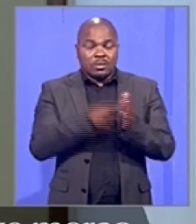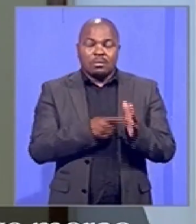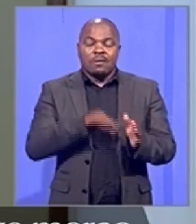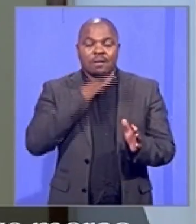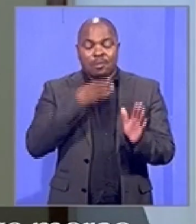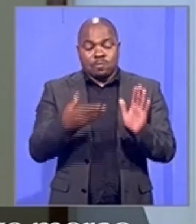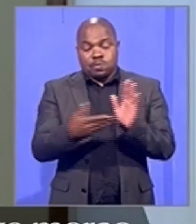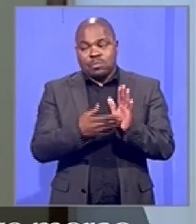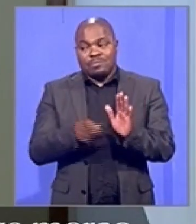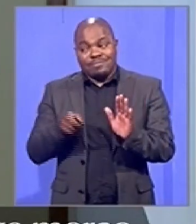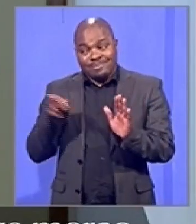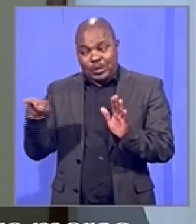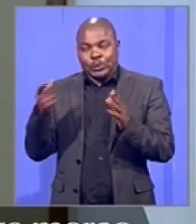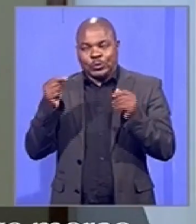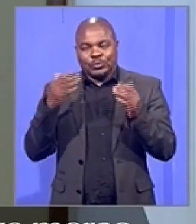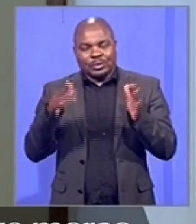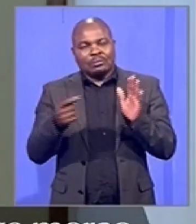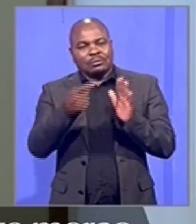it to this